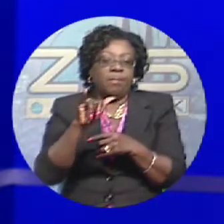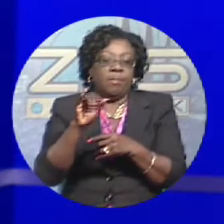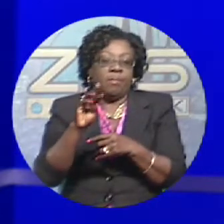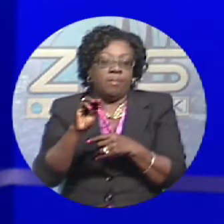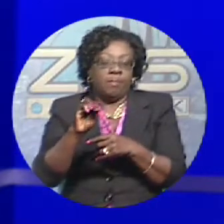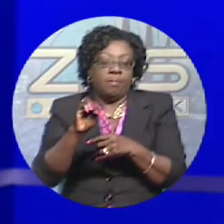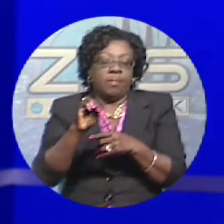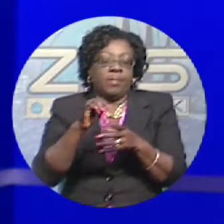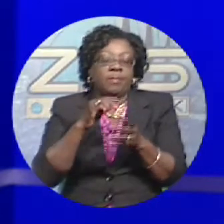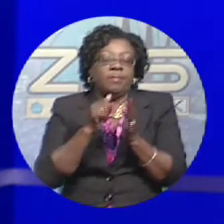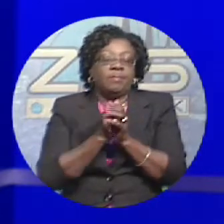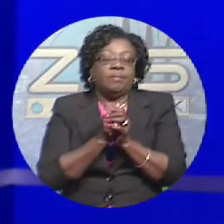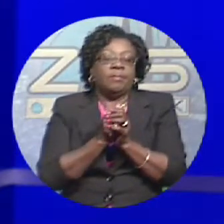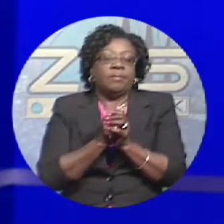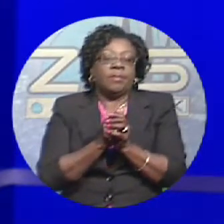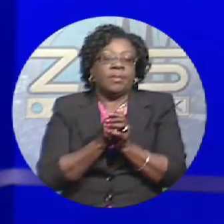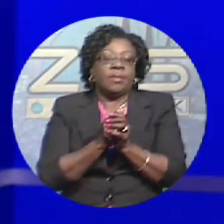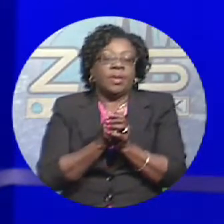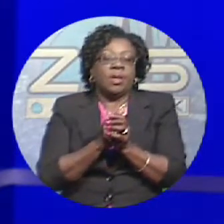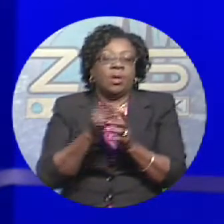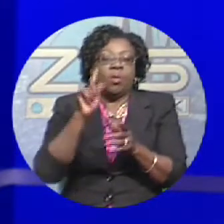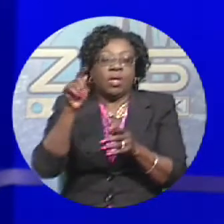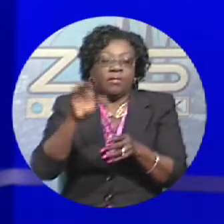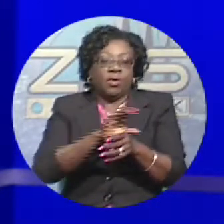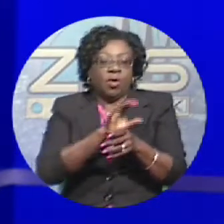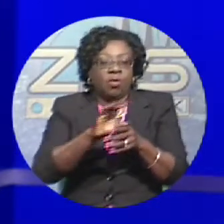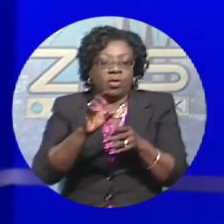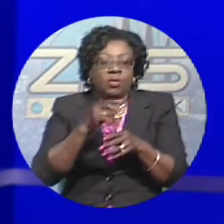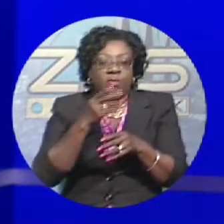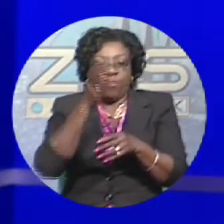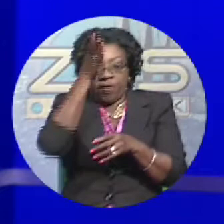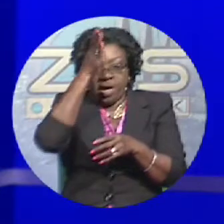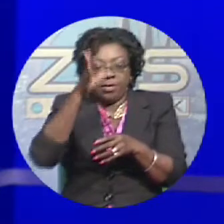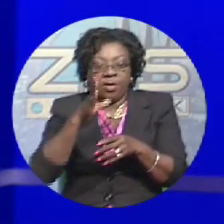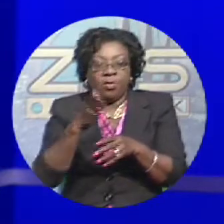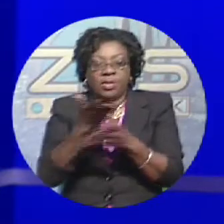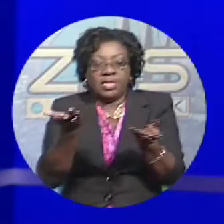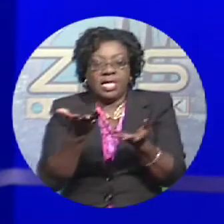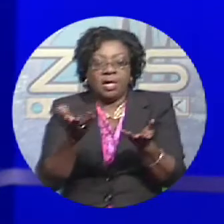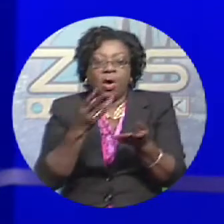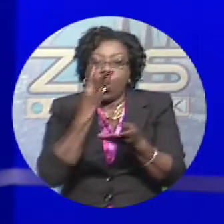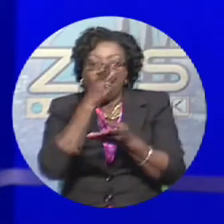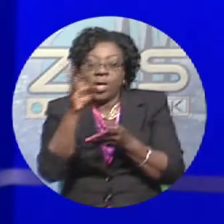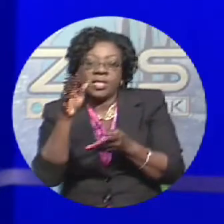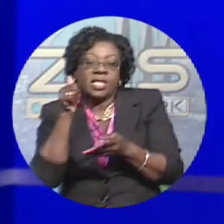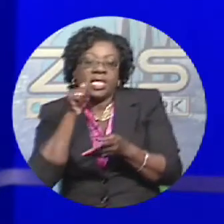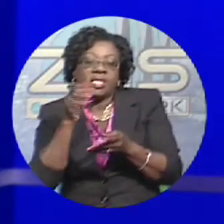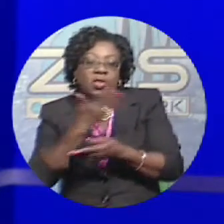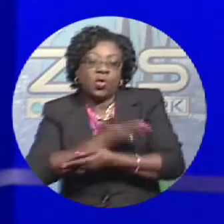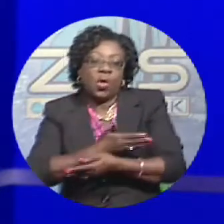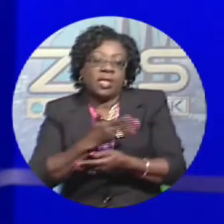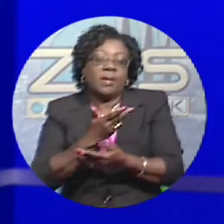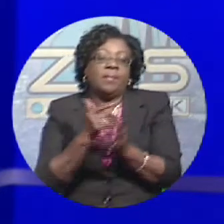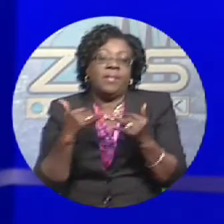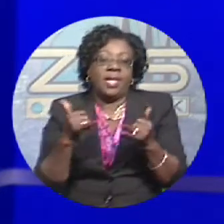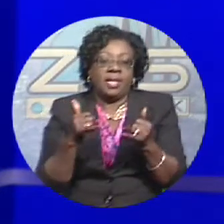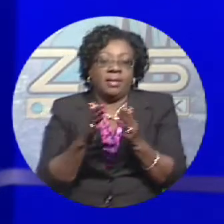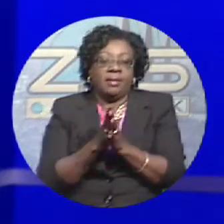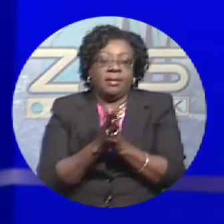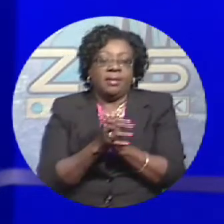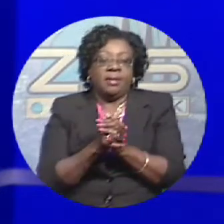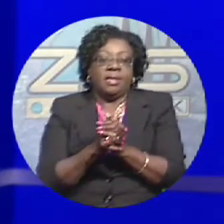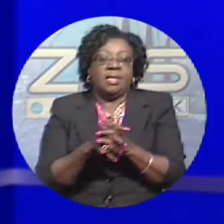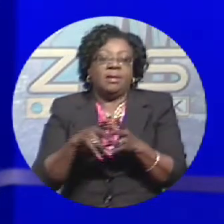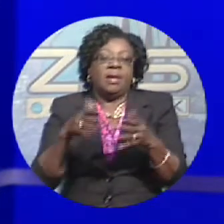Famer John Stockton was in the stands watching his daughter Lindsay play. We were able to catch up with the all-time leader in steals and